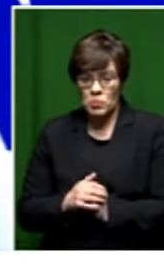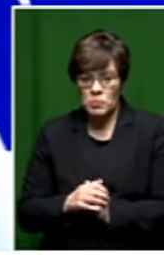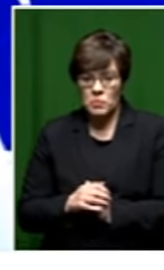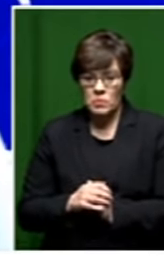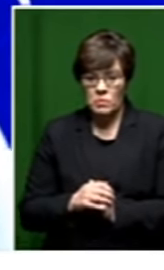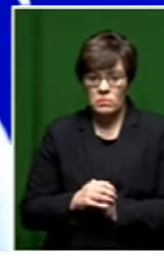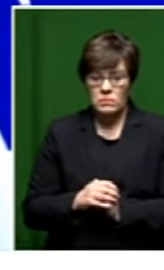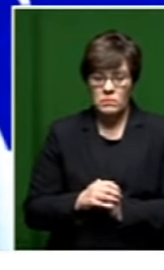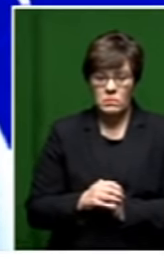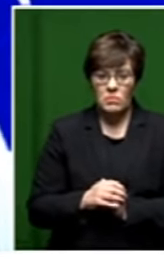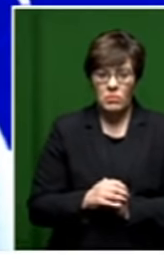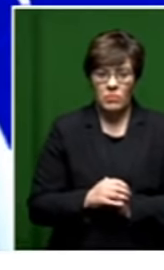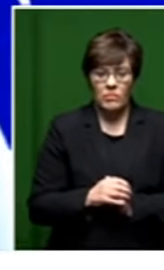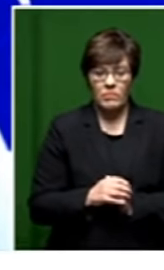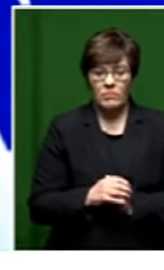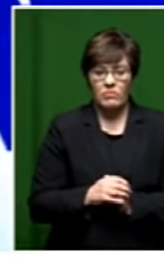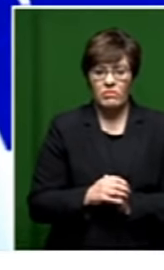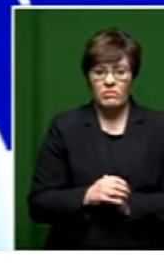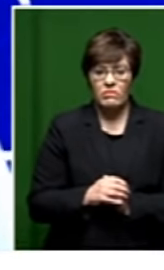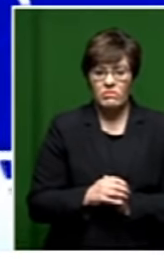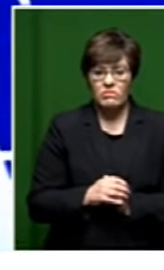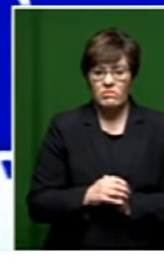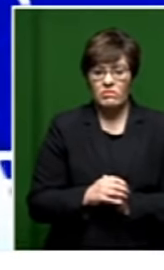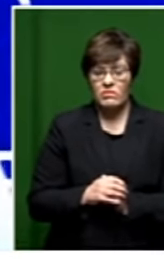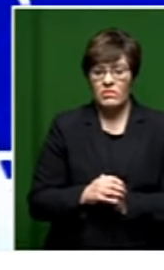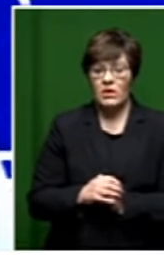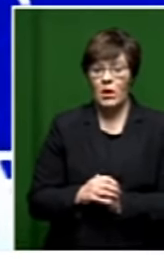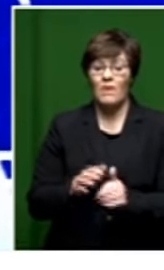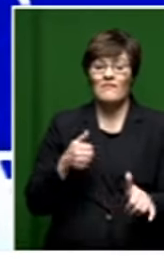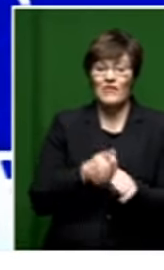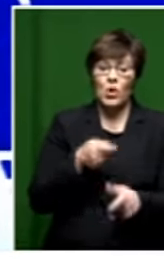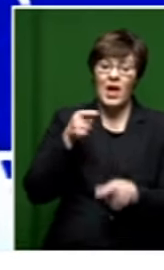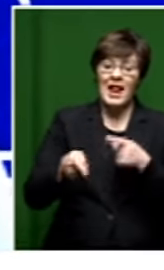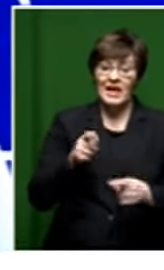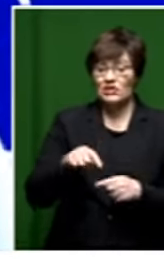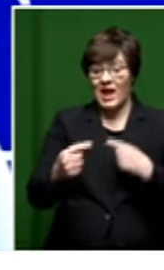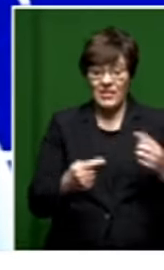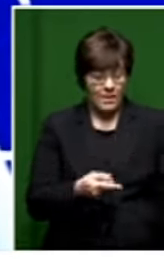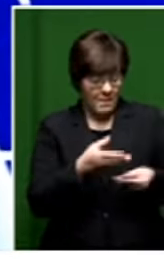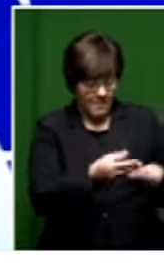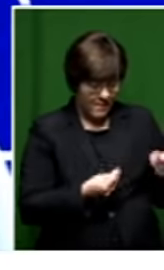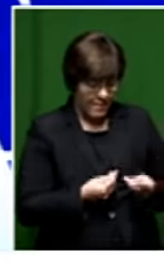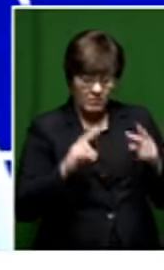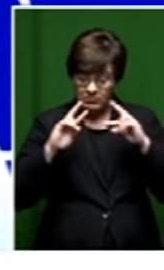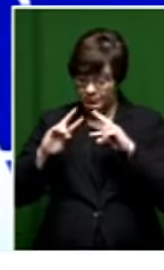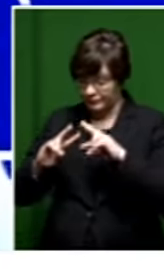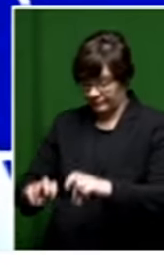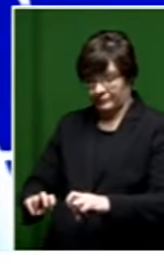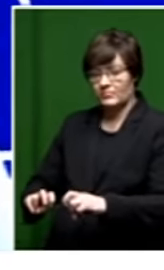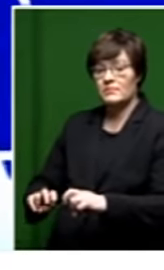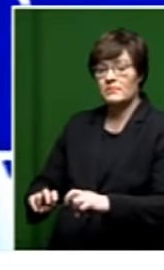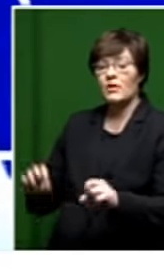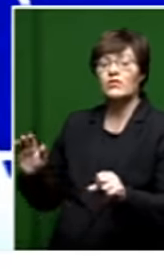as the way that they put. So if you follow all the other allegations that we get, we do go through a